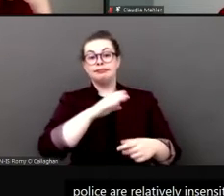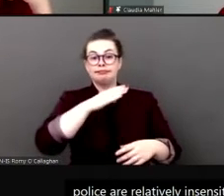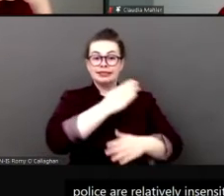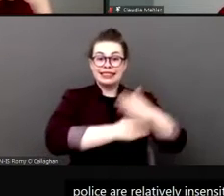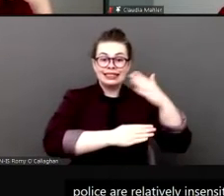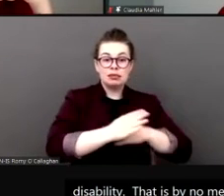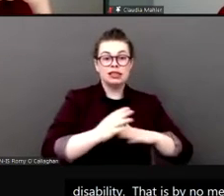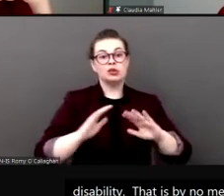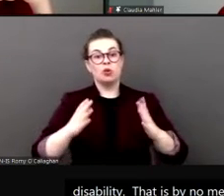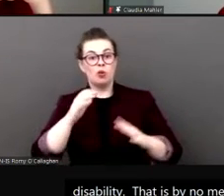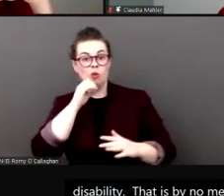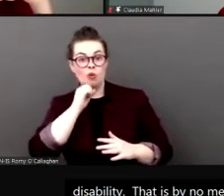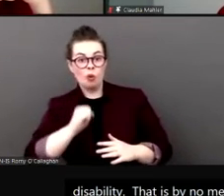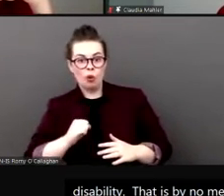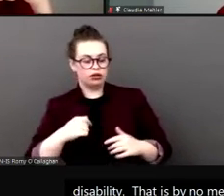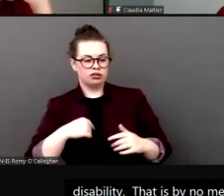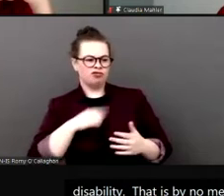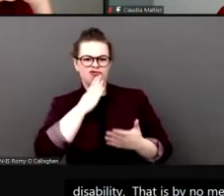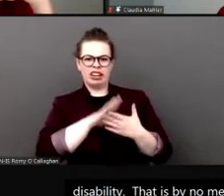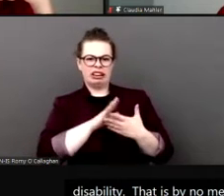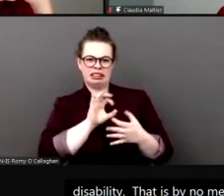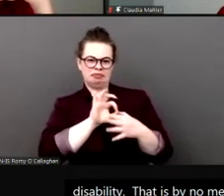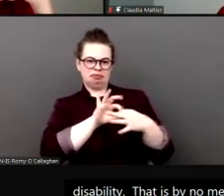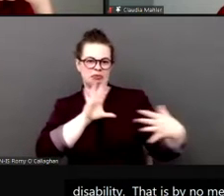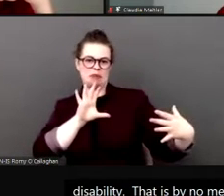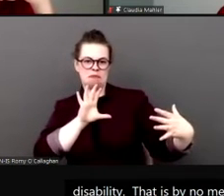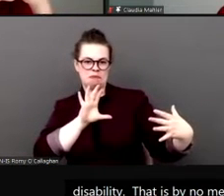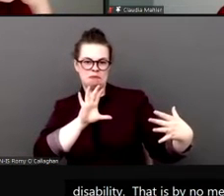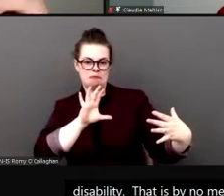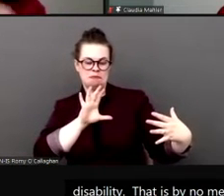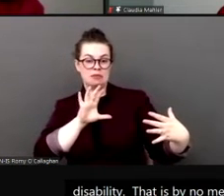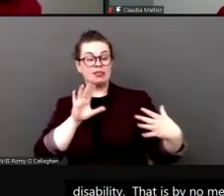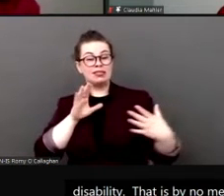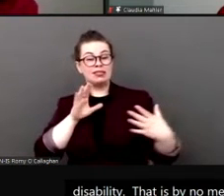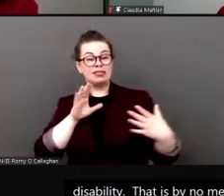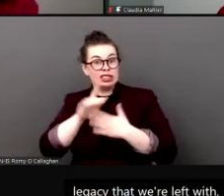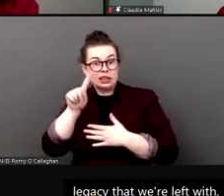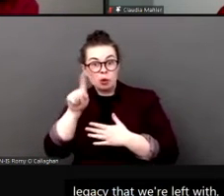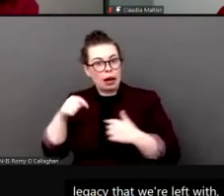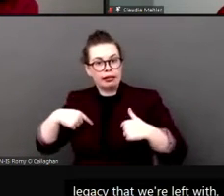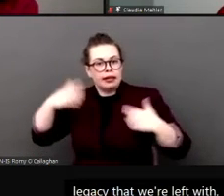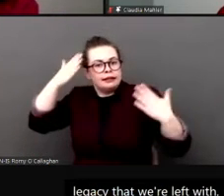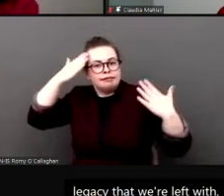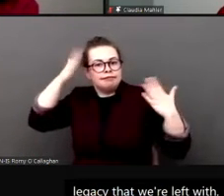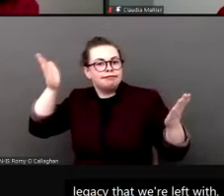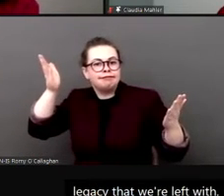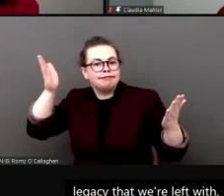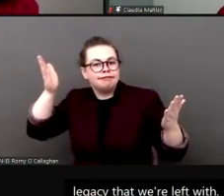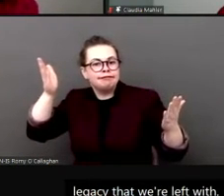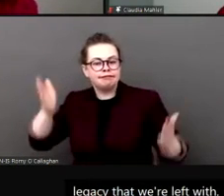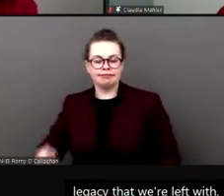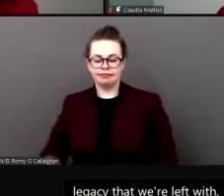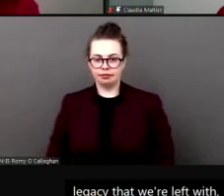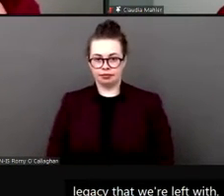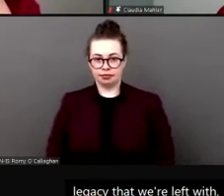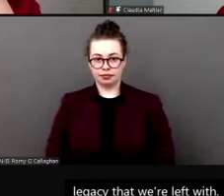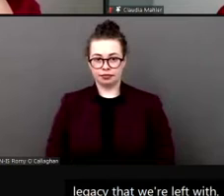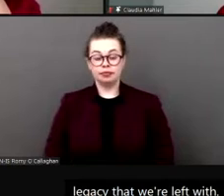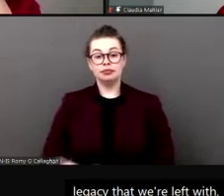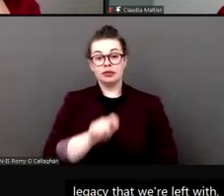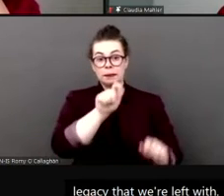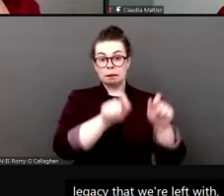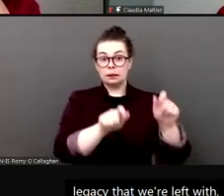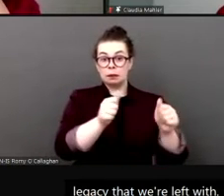legacy that we're left with. In the actual process itself, people with disabilities, and indeed a lot of